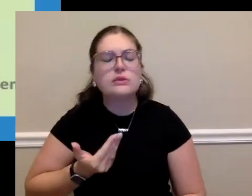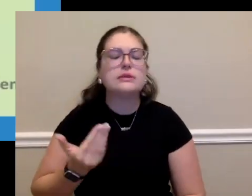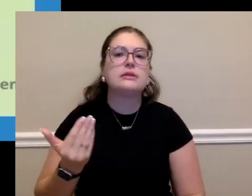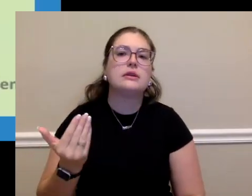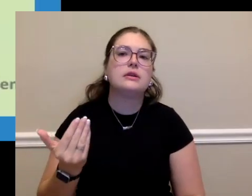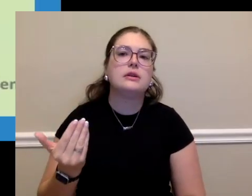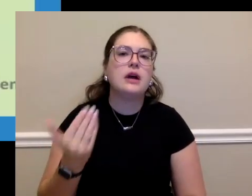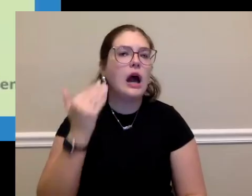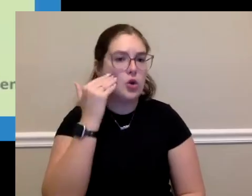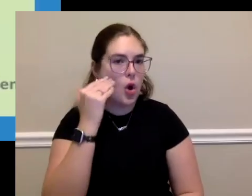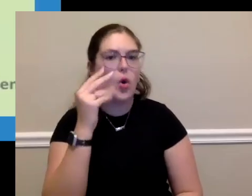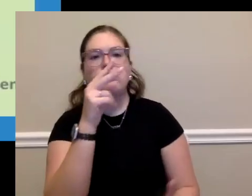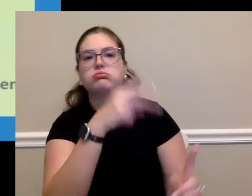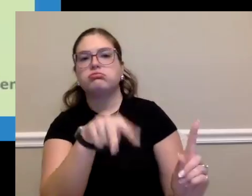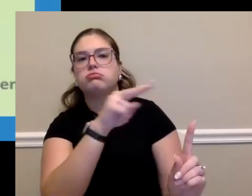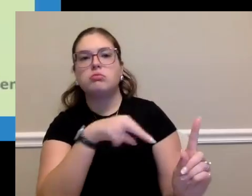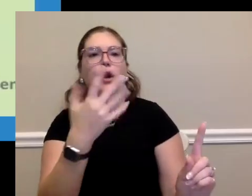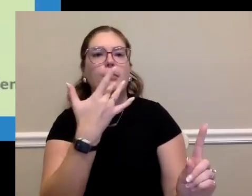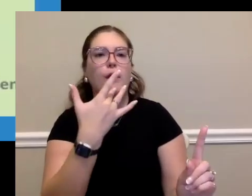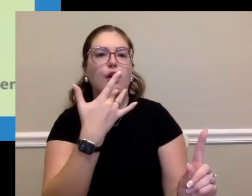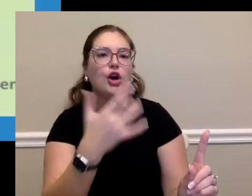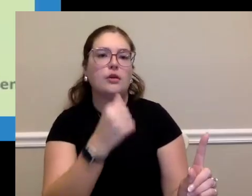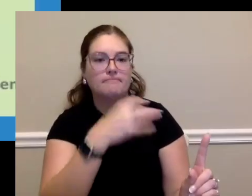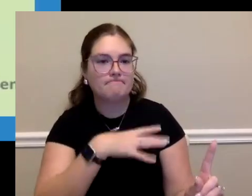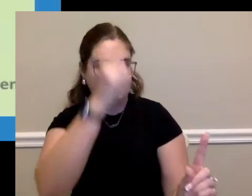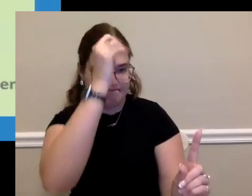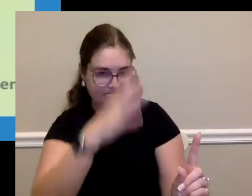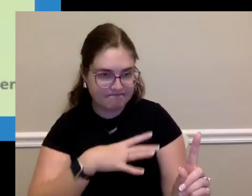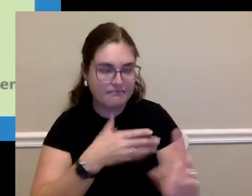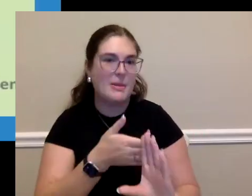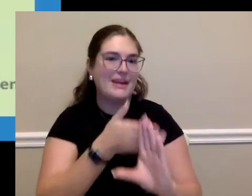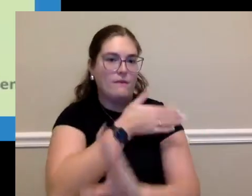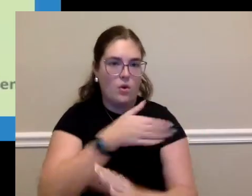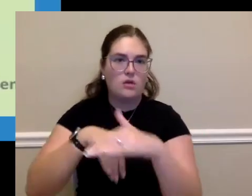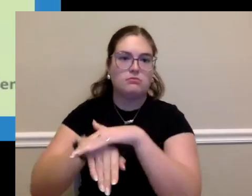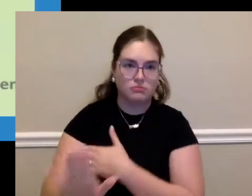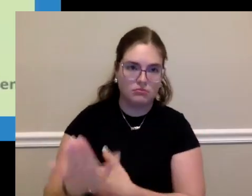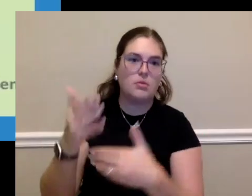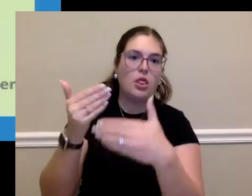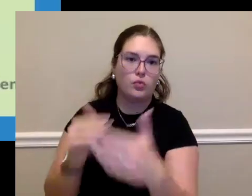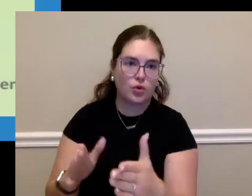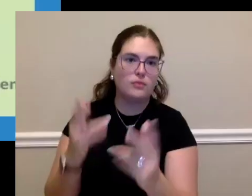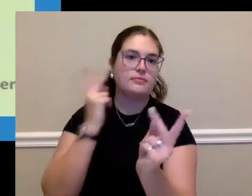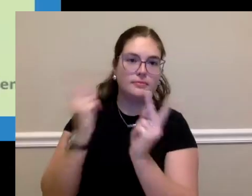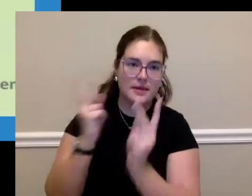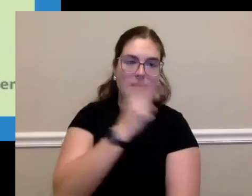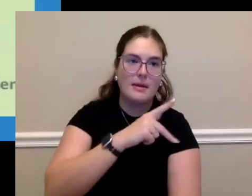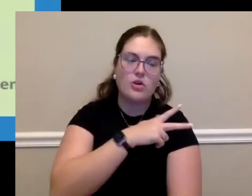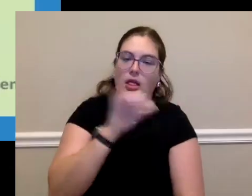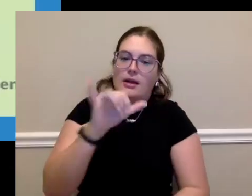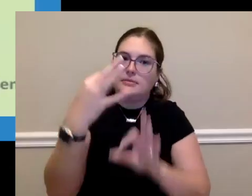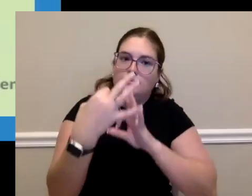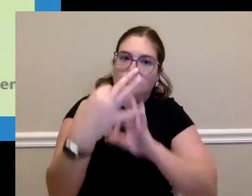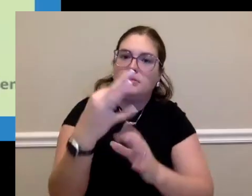know the preferred pronouns of the doctor before we go into the exam room to see the patient. That would be the ideal situation,